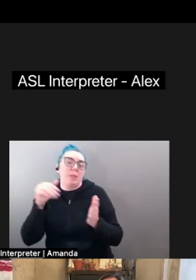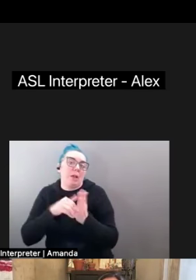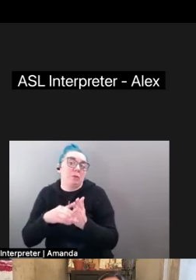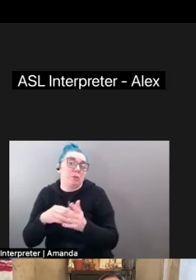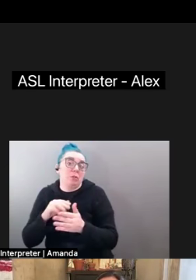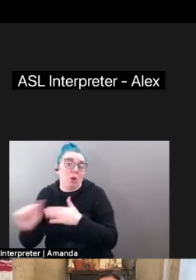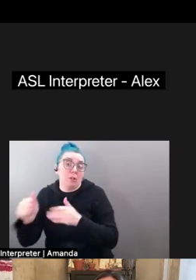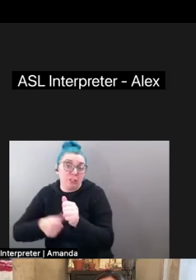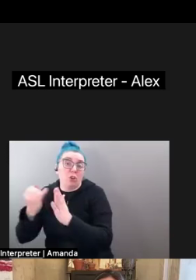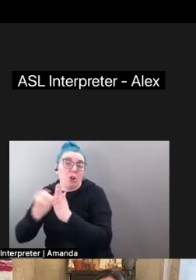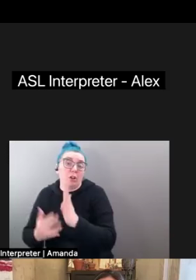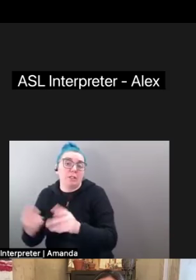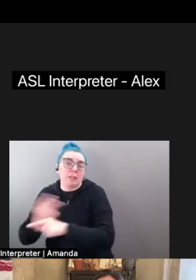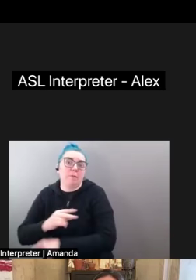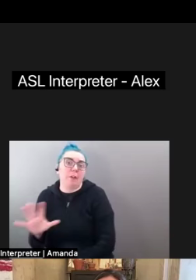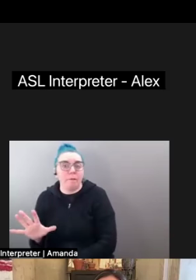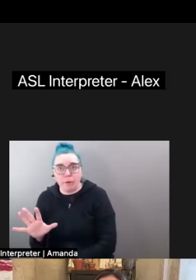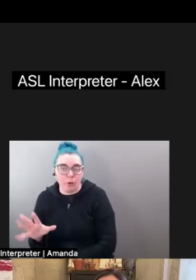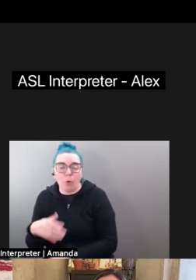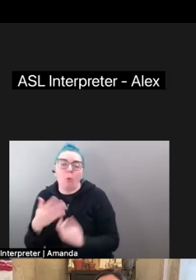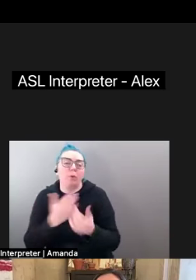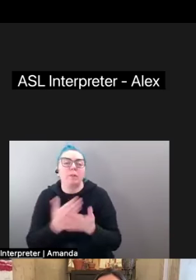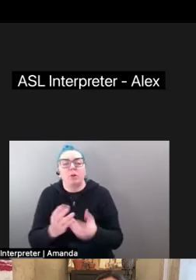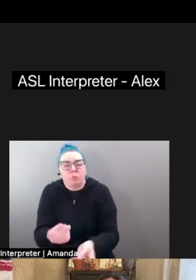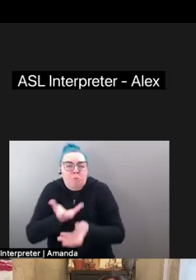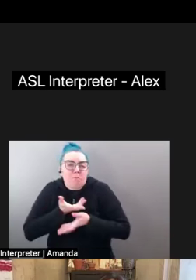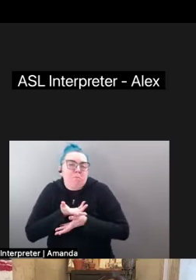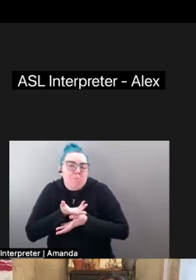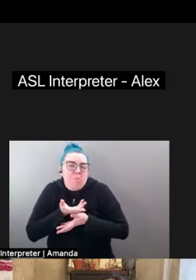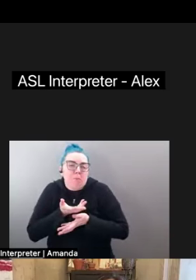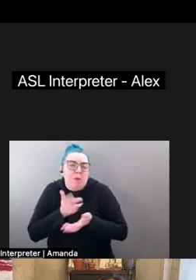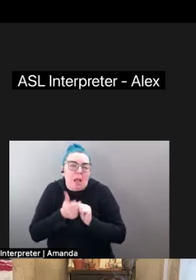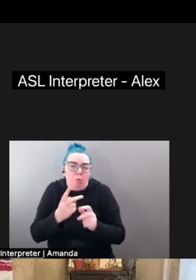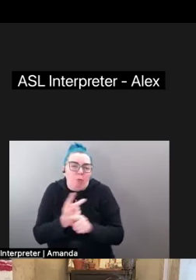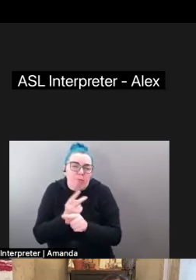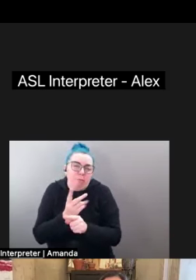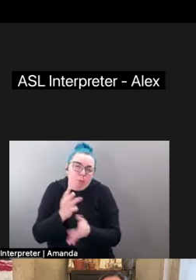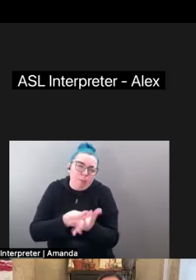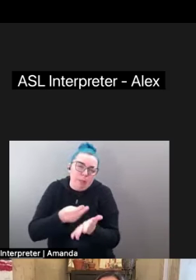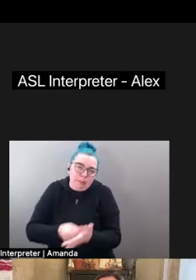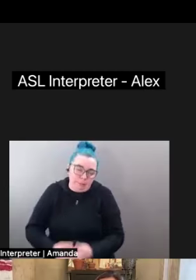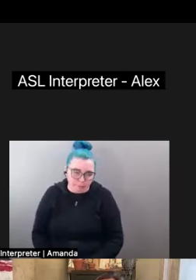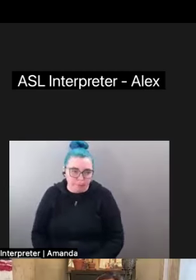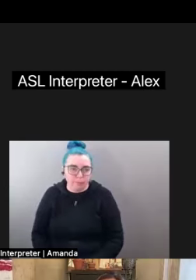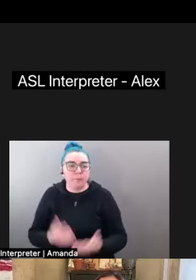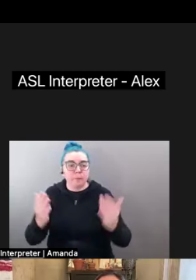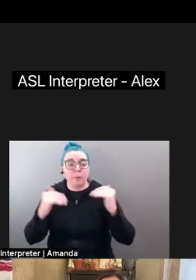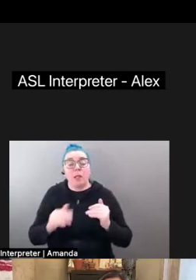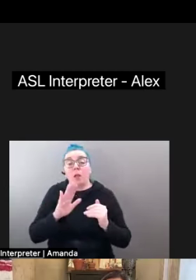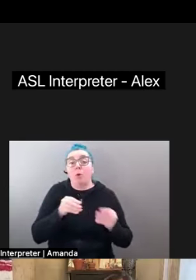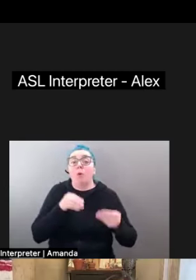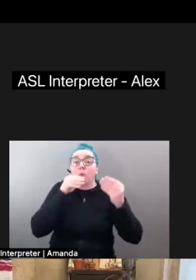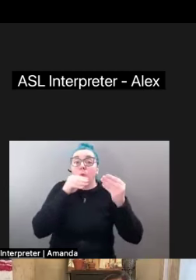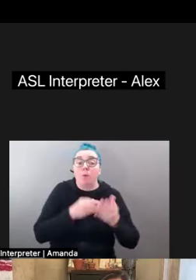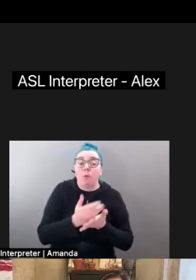And you can see there is an instructions and definitions form. One thing to note is that your total revenues and your total expenses have